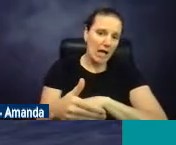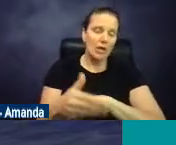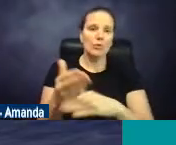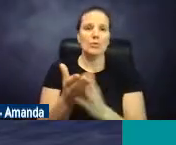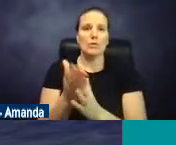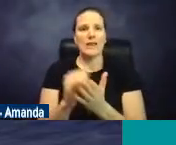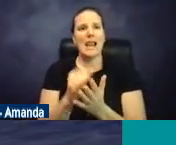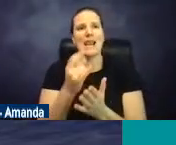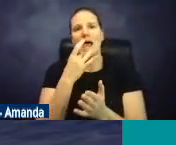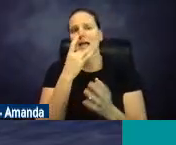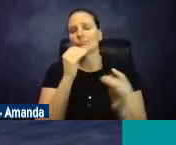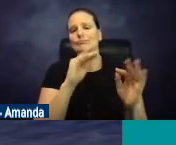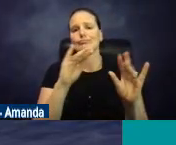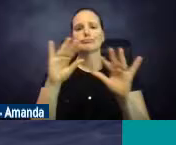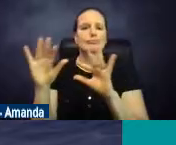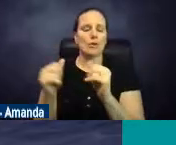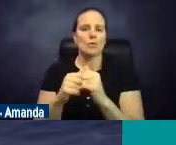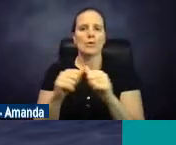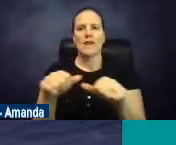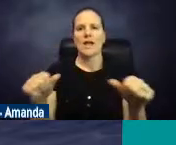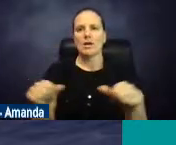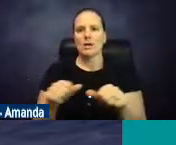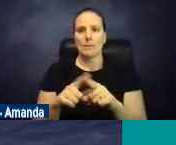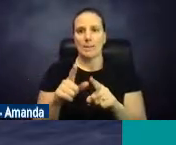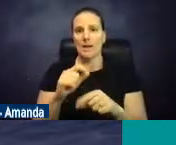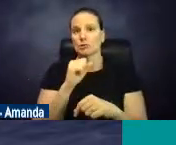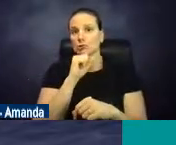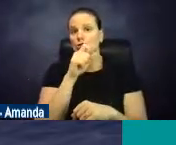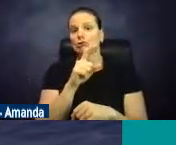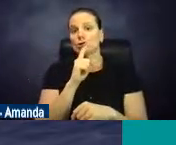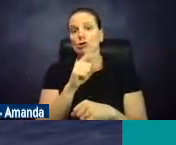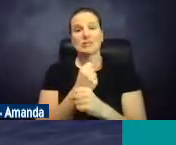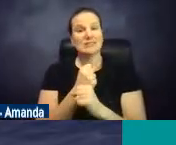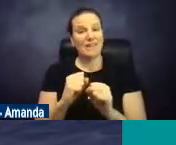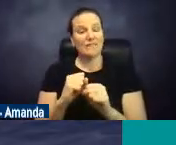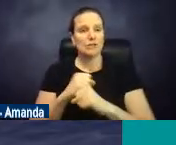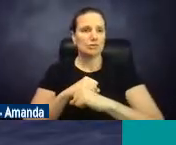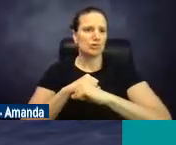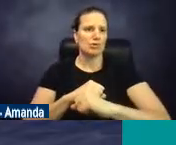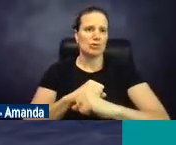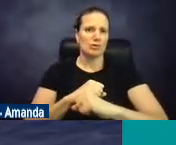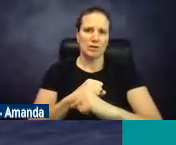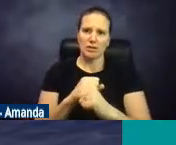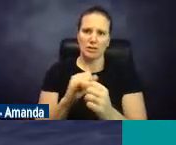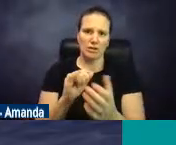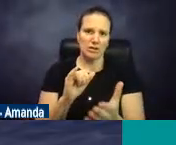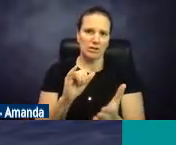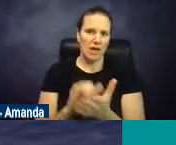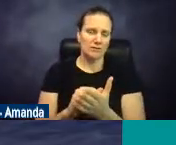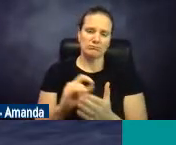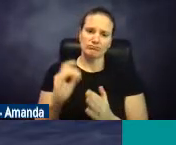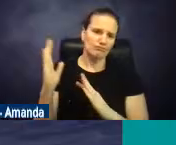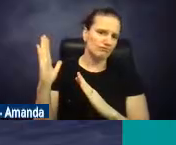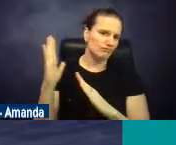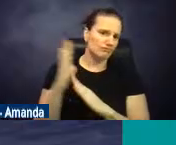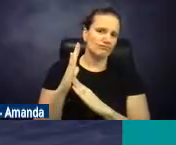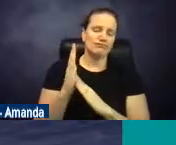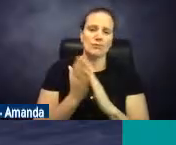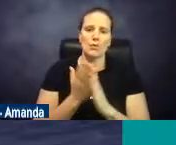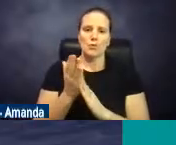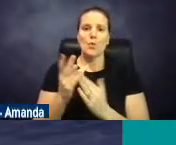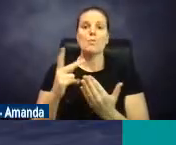lighting through the area, but we want to make sure that safety and security is first and foremost through that program